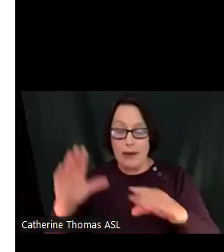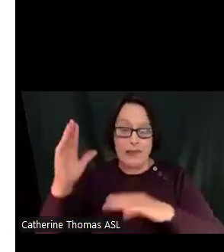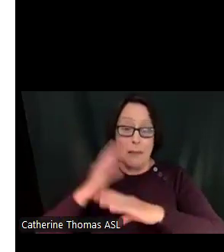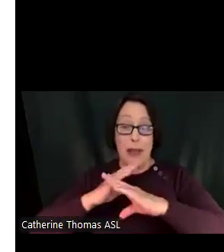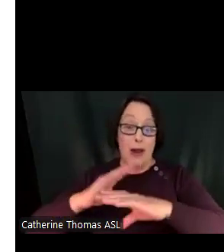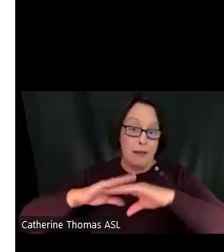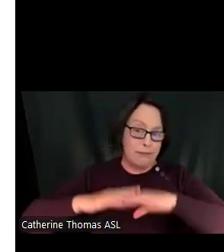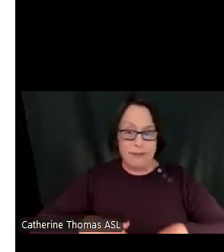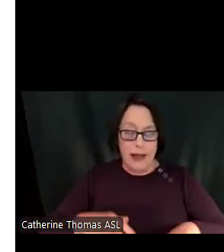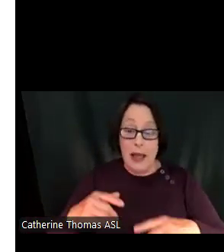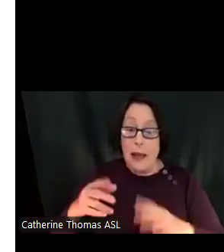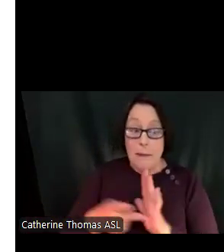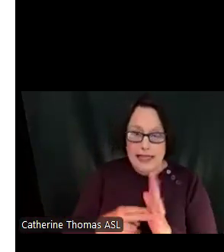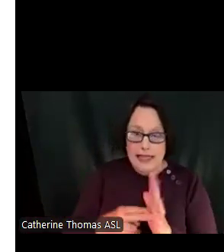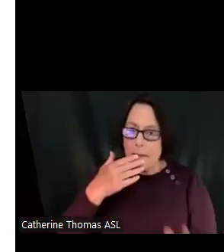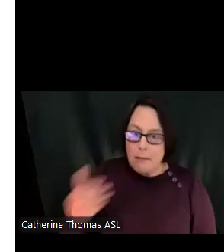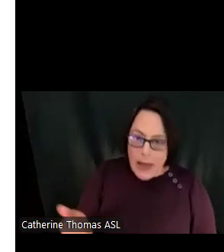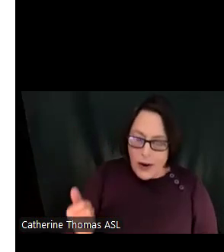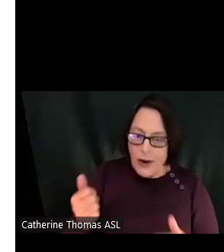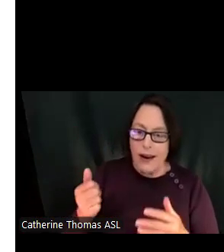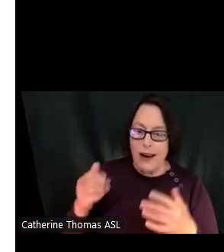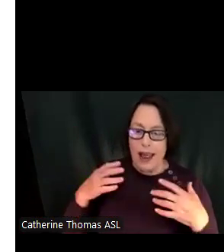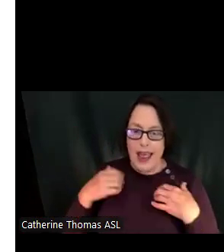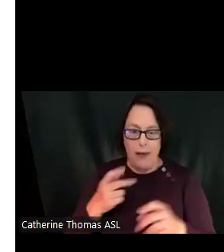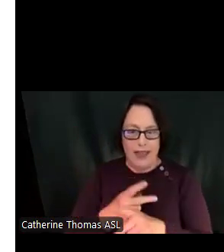healthcare services that create healthier outcomes.